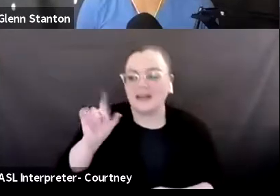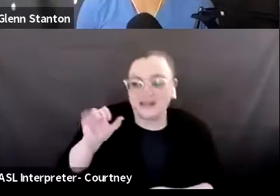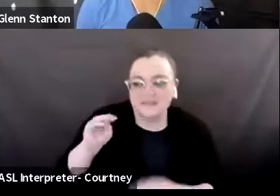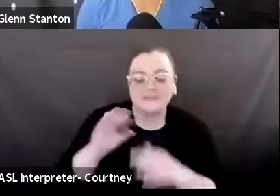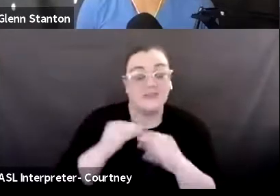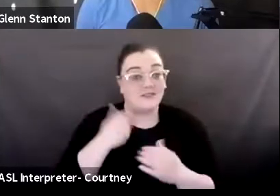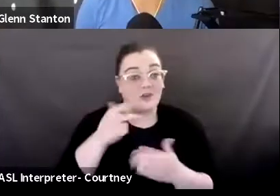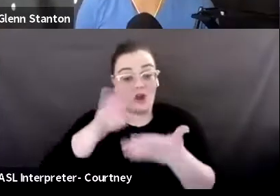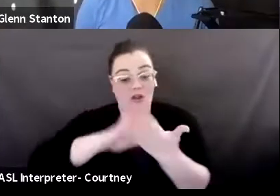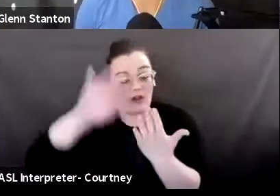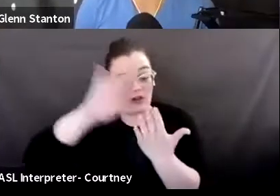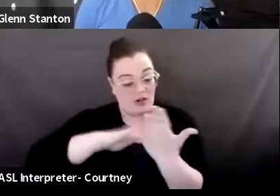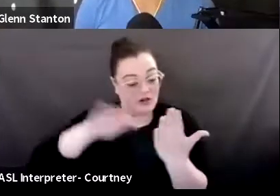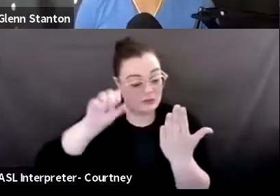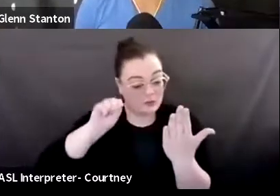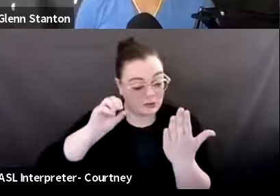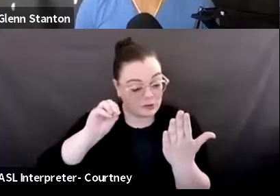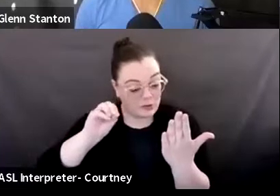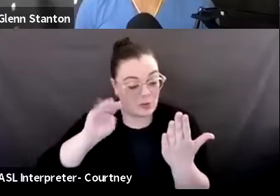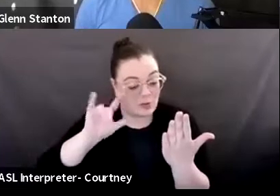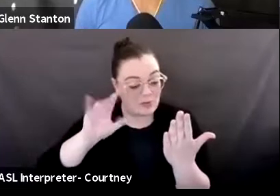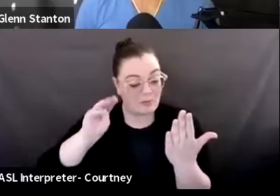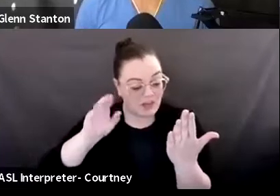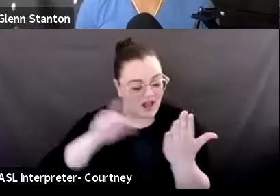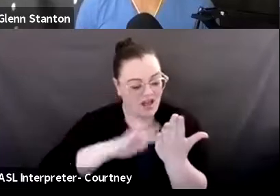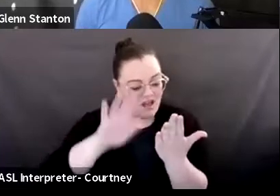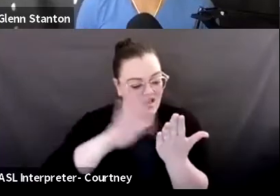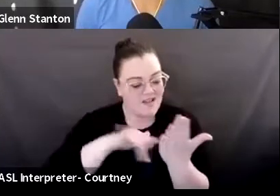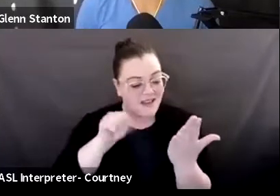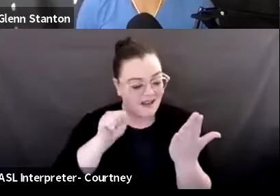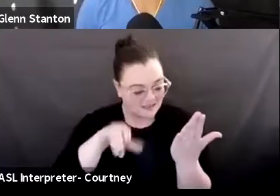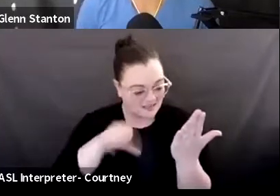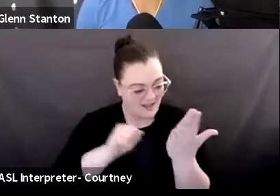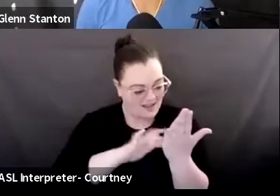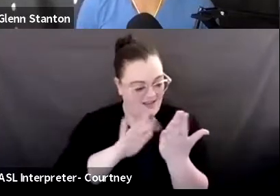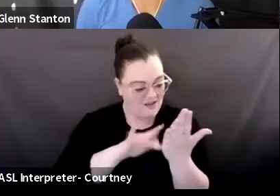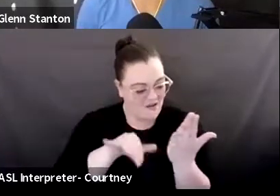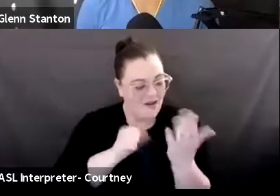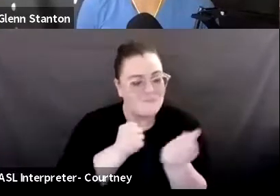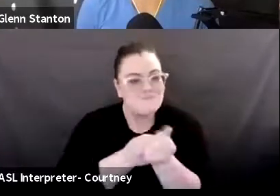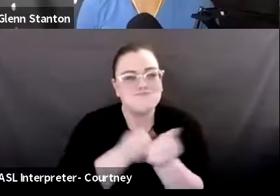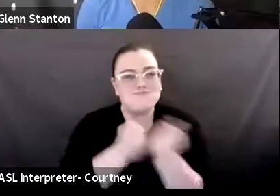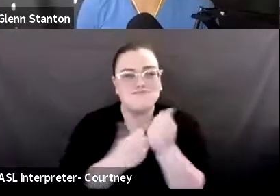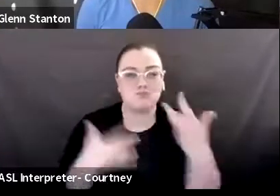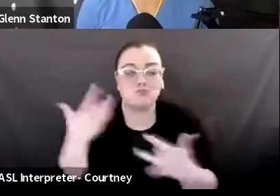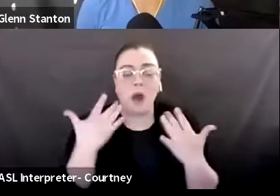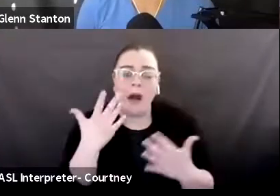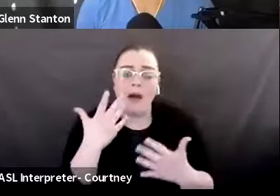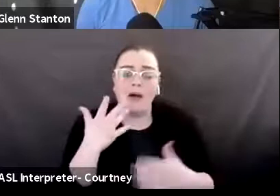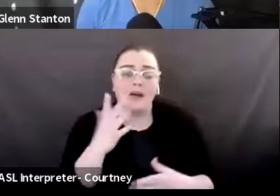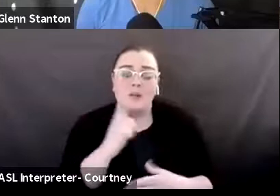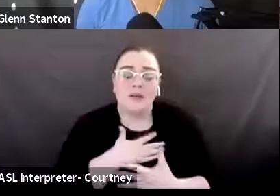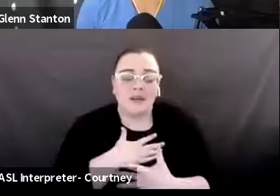social media feed, and I'm just like, yes, you know, because it hurts when you look at your community and